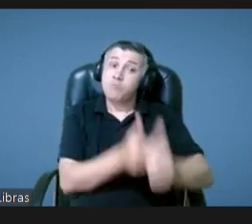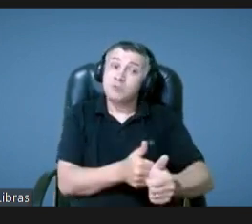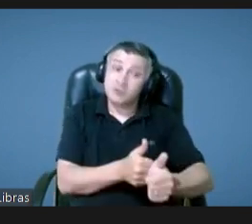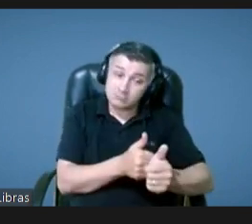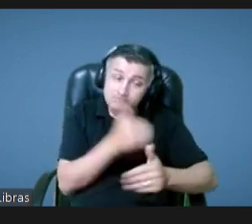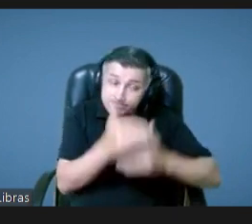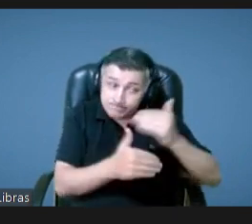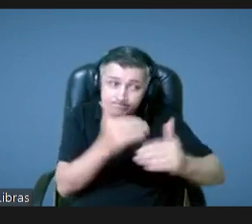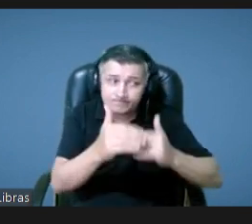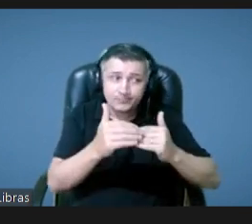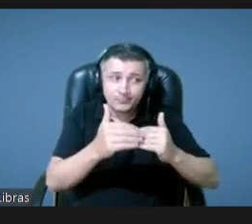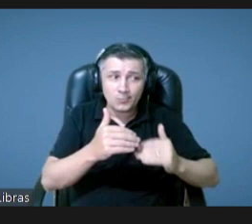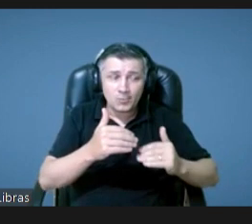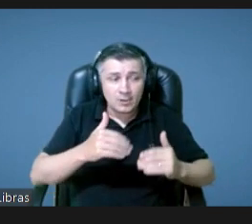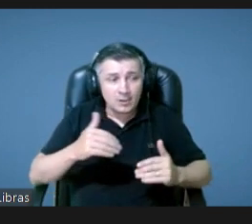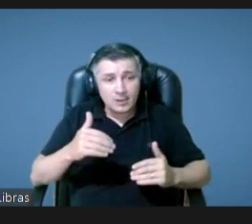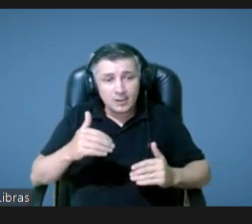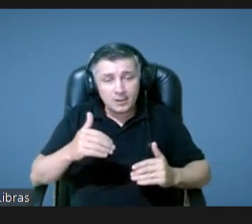model.